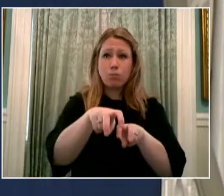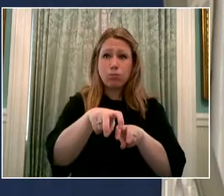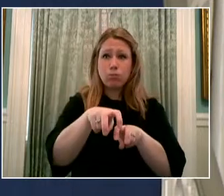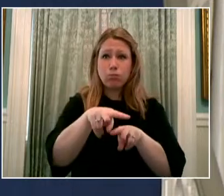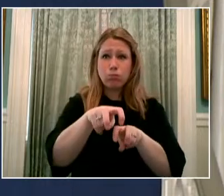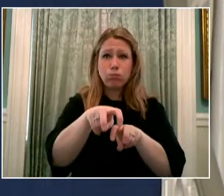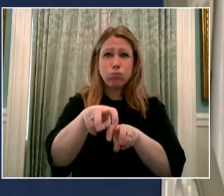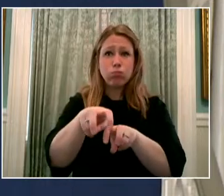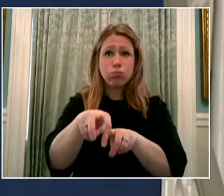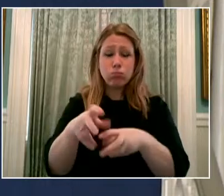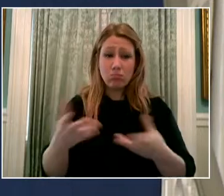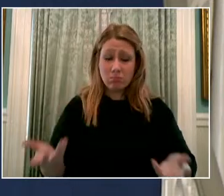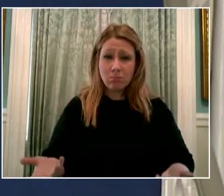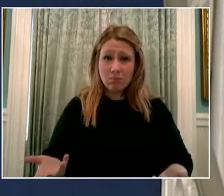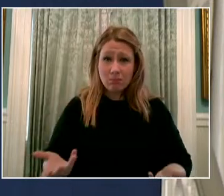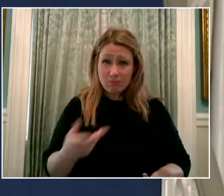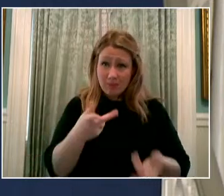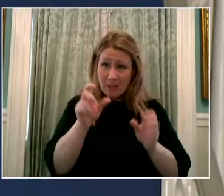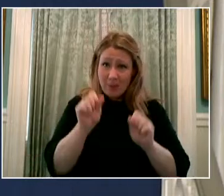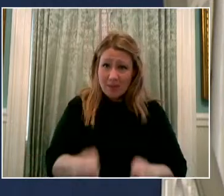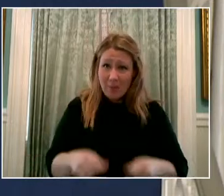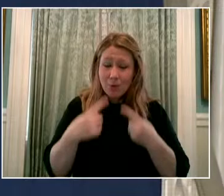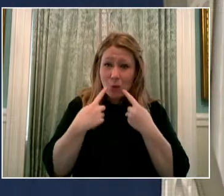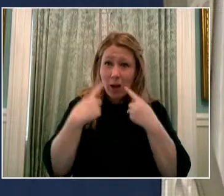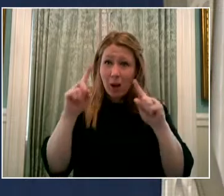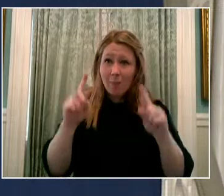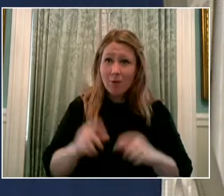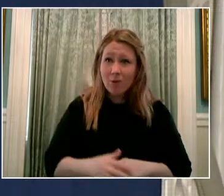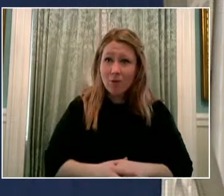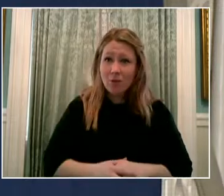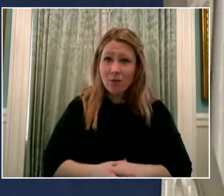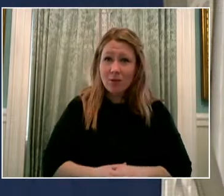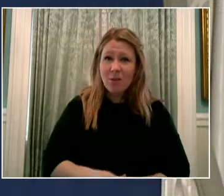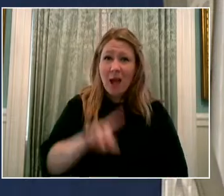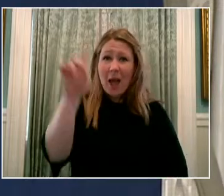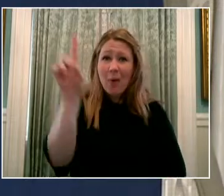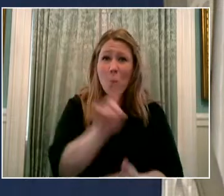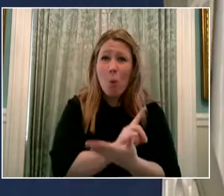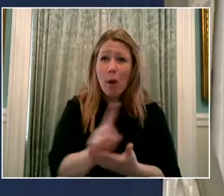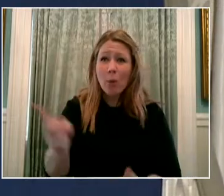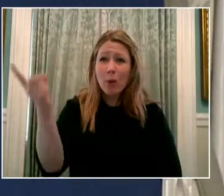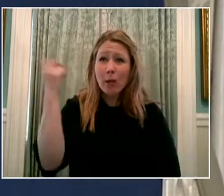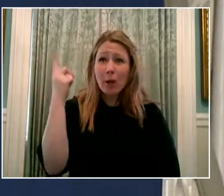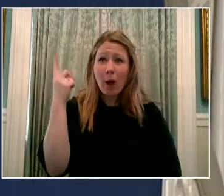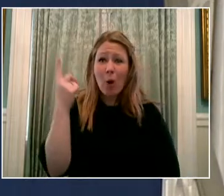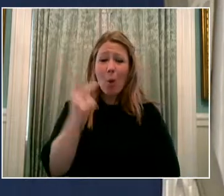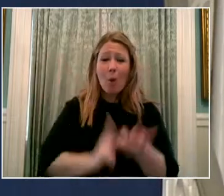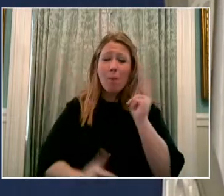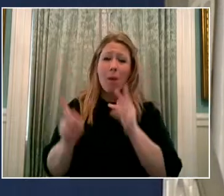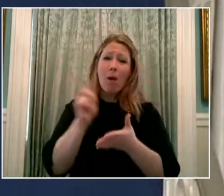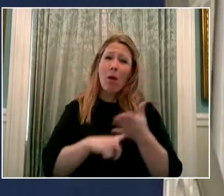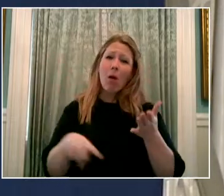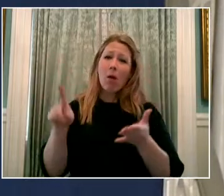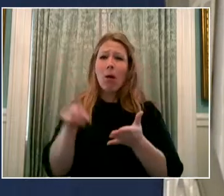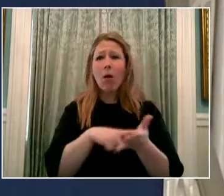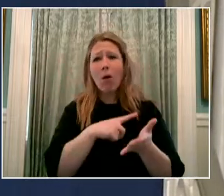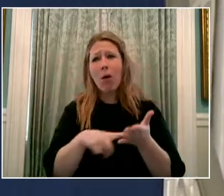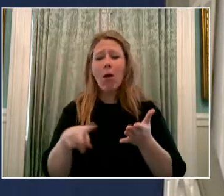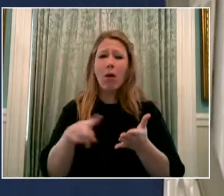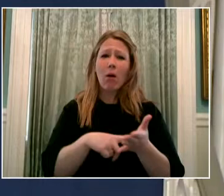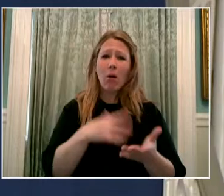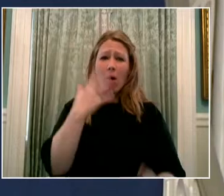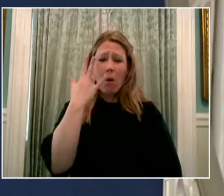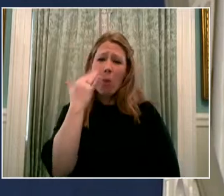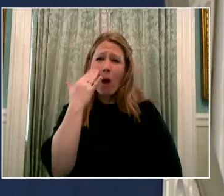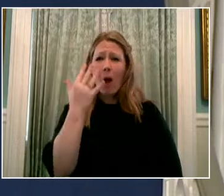week ago, just 1 week ago, I was being criticized by all the folks in the bleachers saying, well, why are